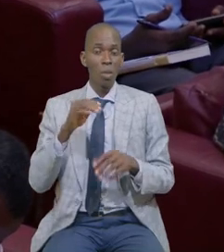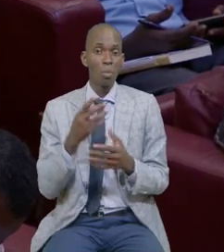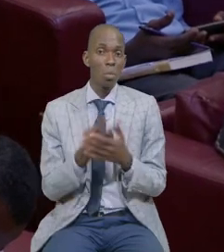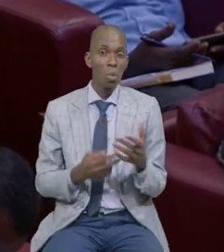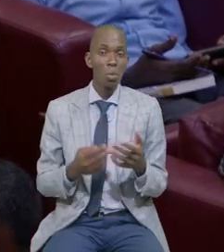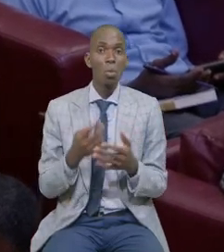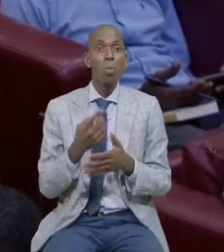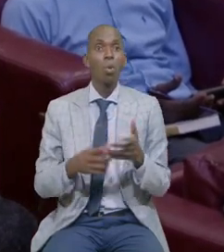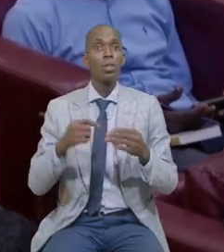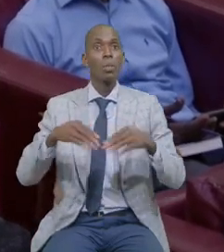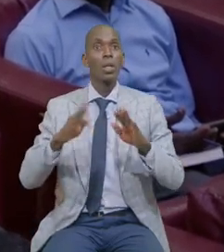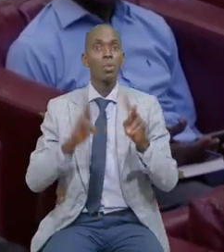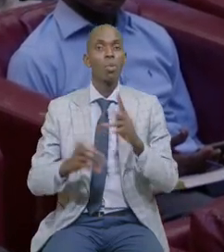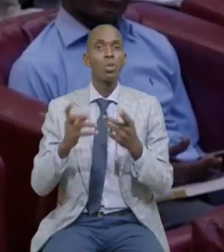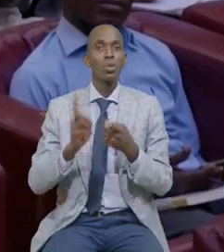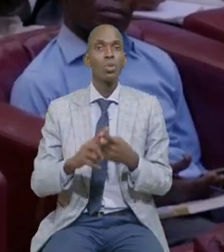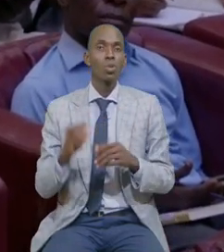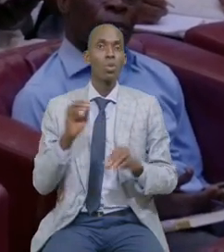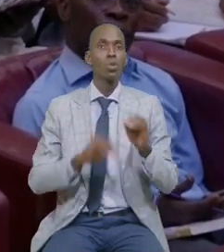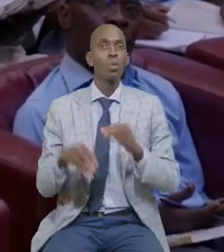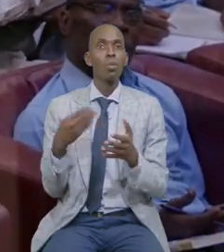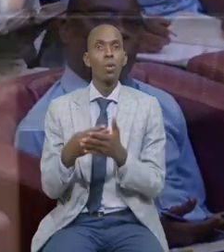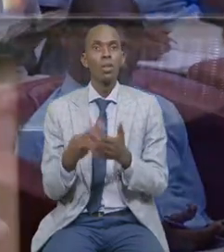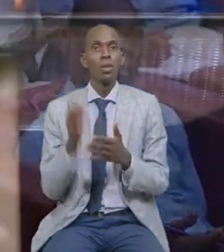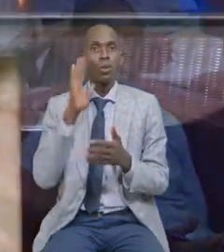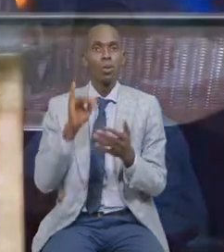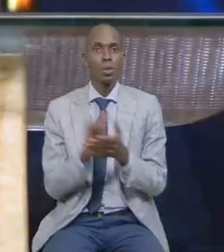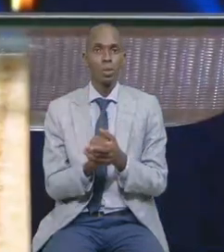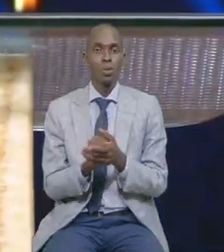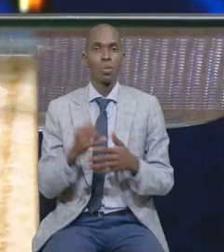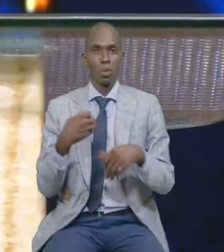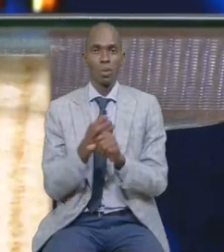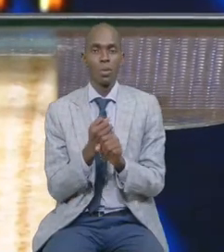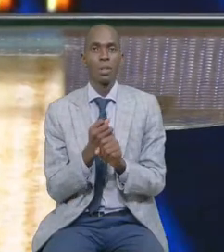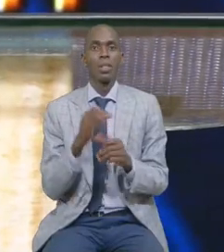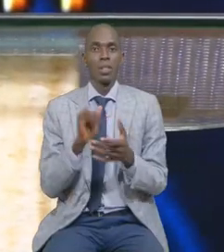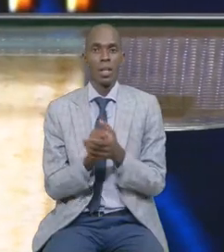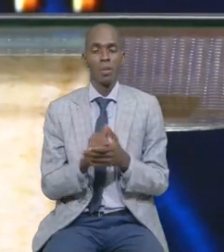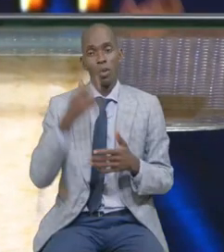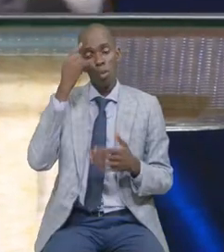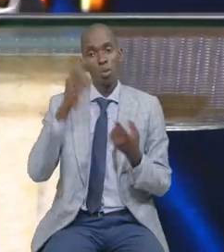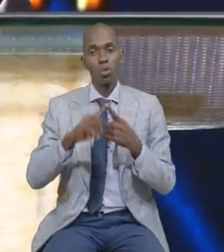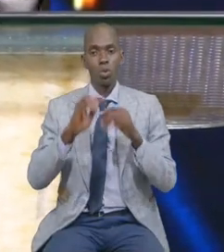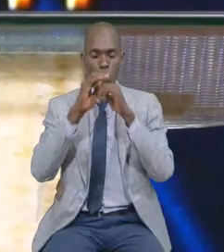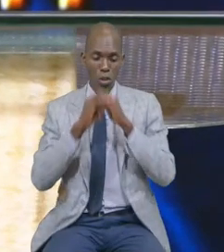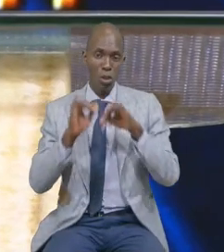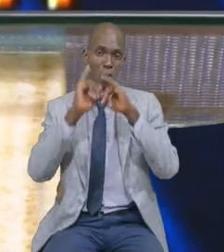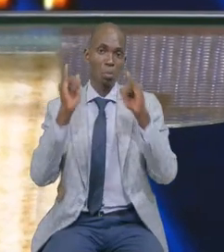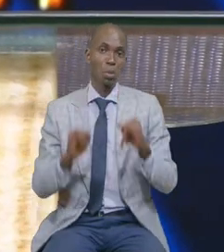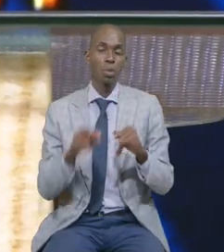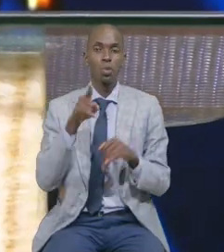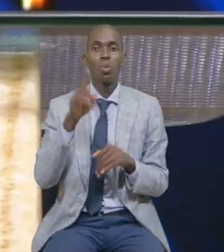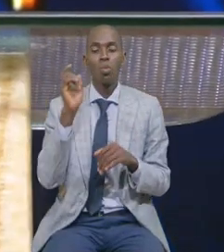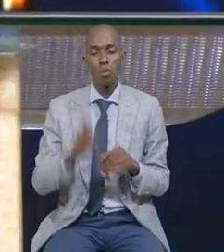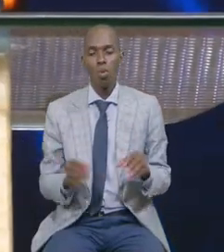want you to contribute money, if you're going to continue in that market because they're going to worship idol, you must contribute your